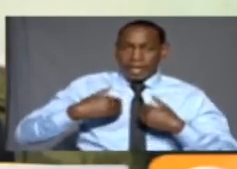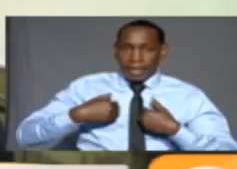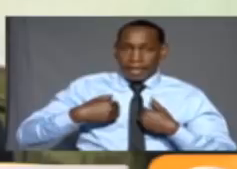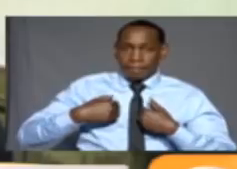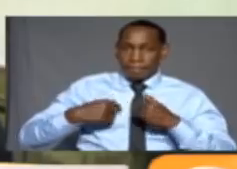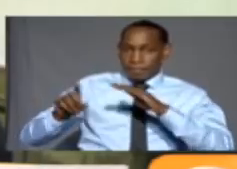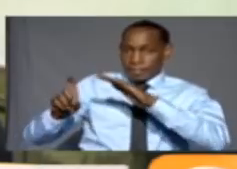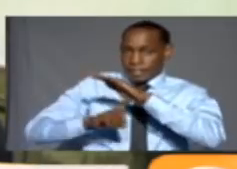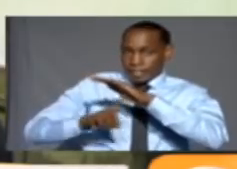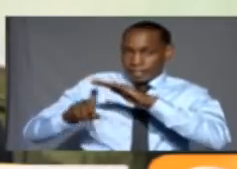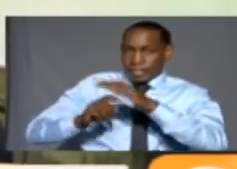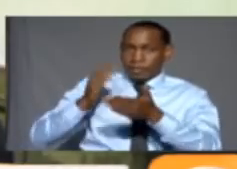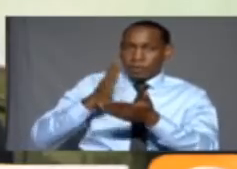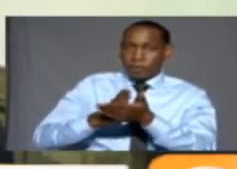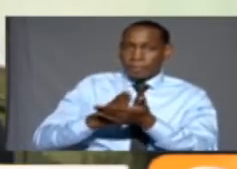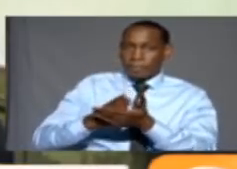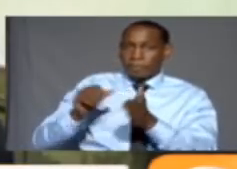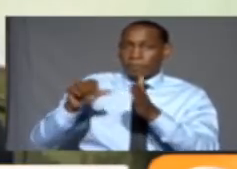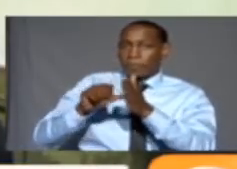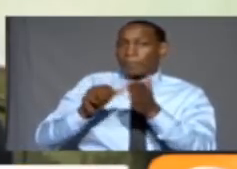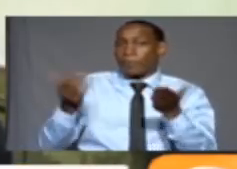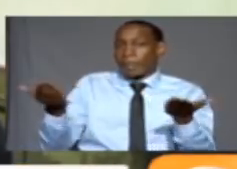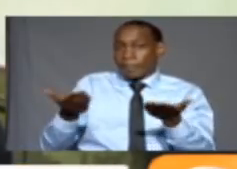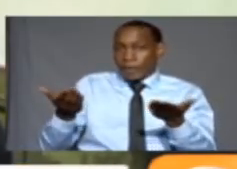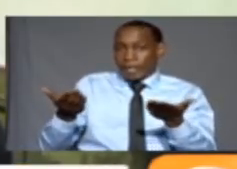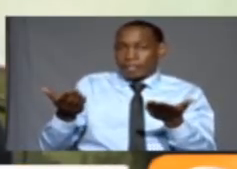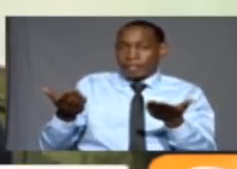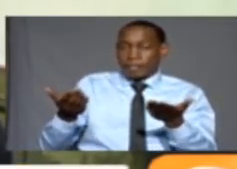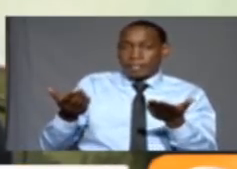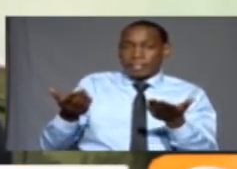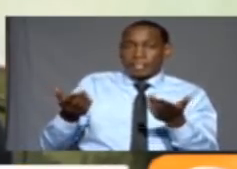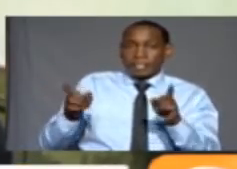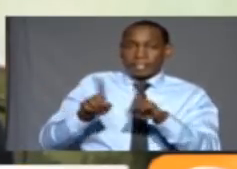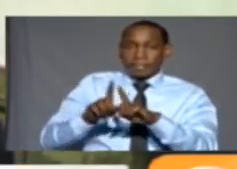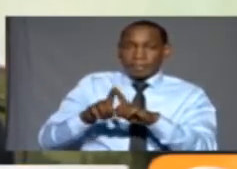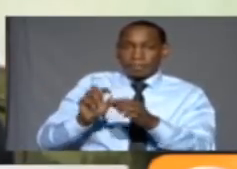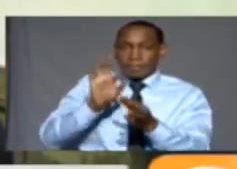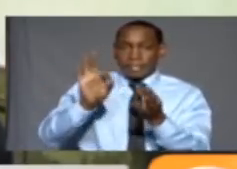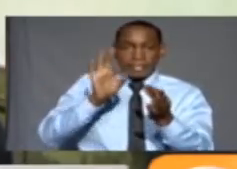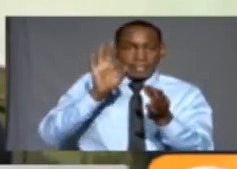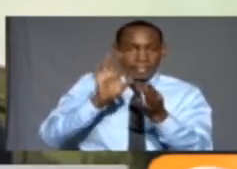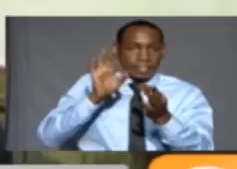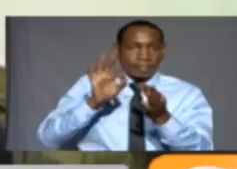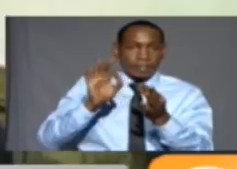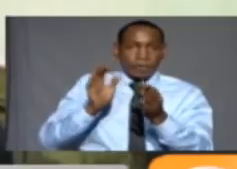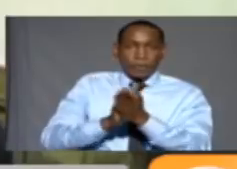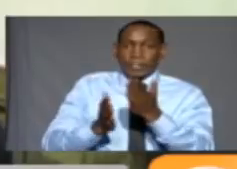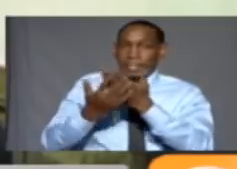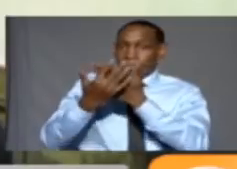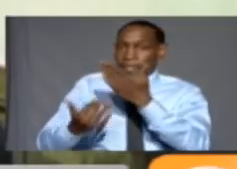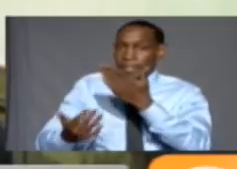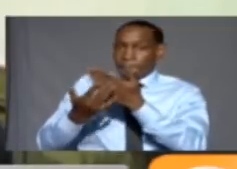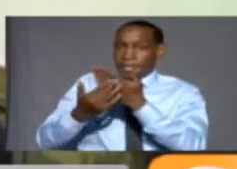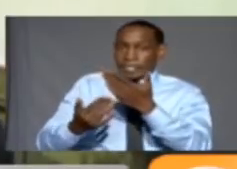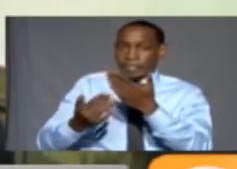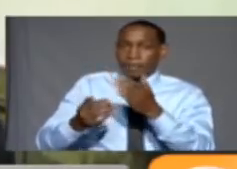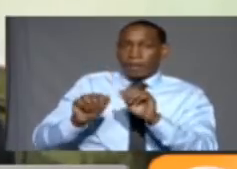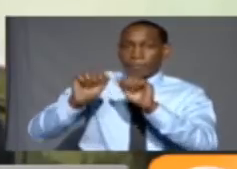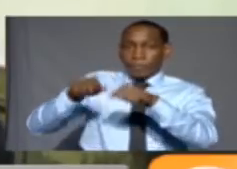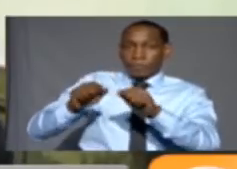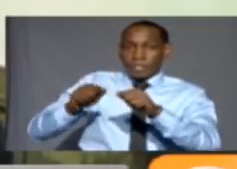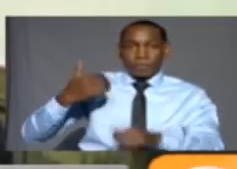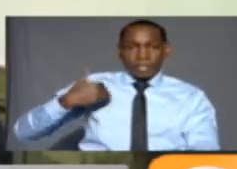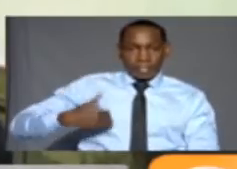ultrasound, confirm where this mass is coming from. We're going to do hormone tests and blood works, and most likely she needs